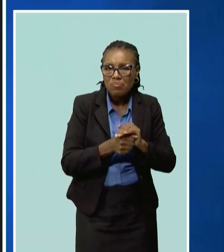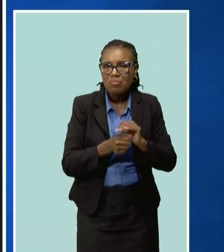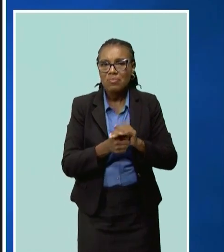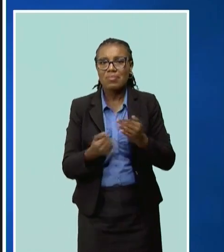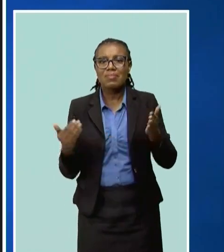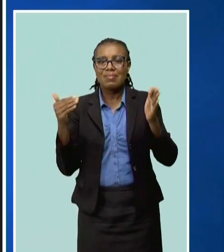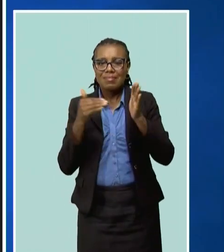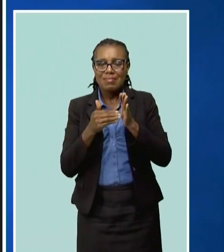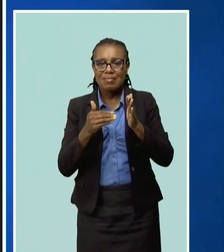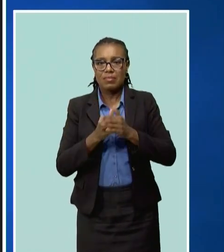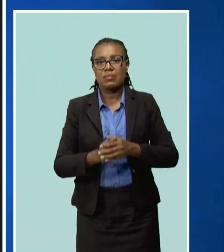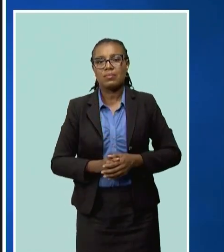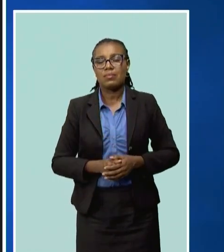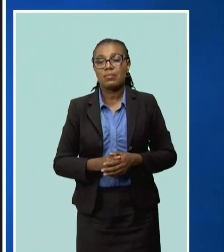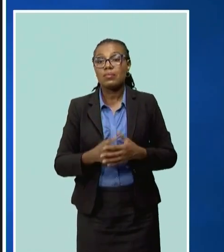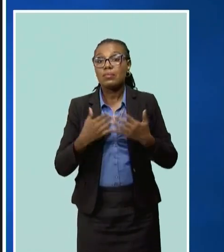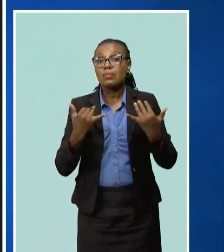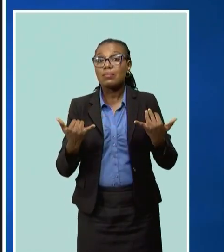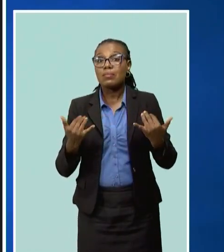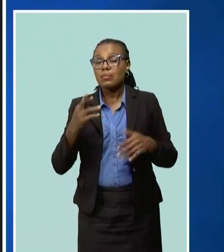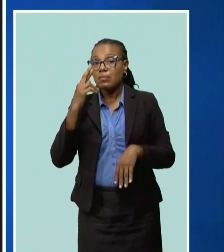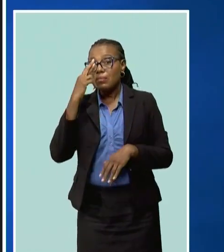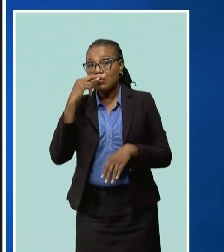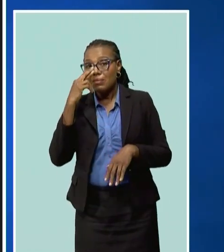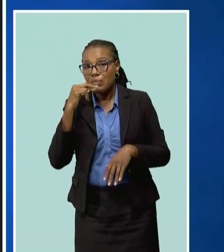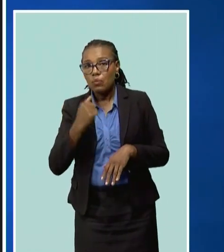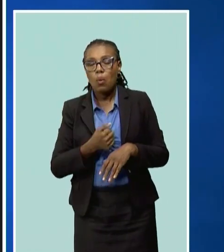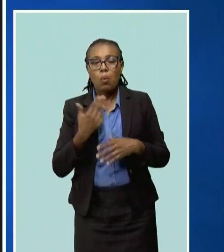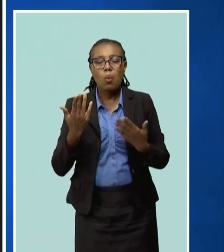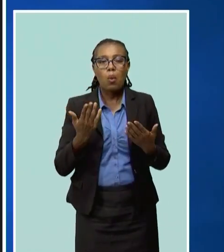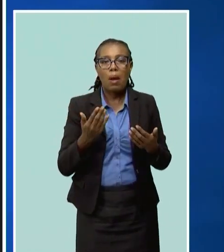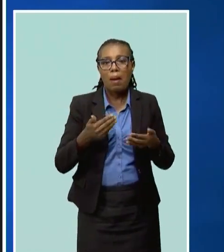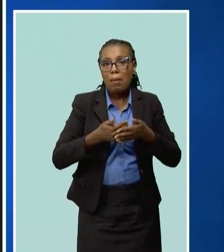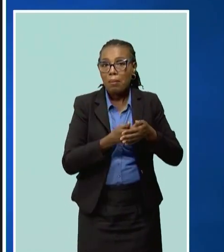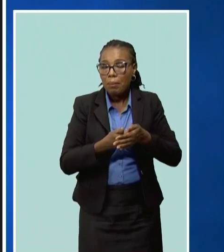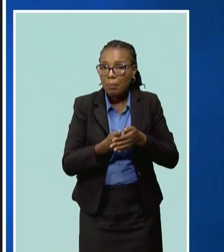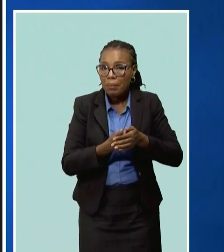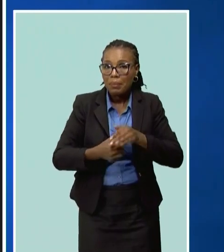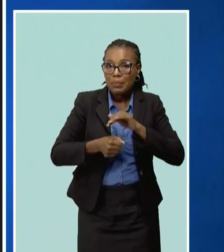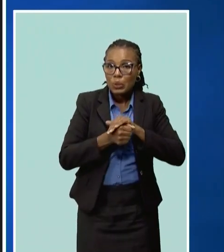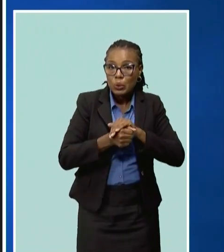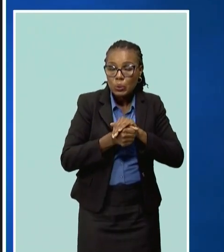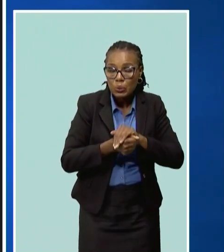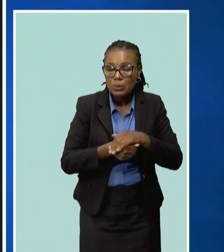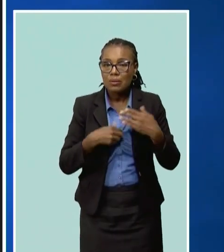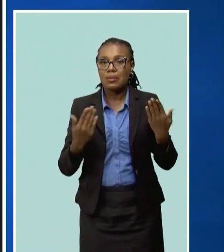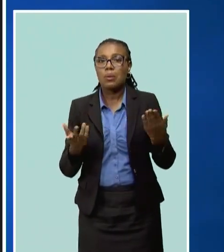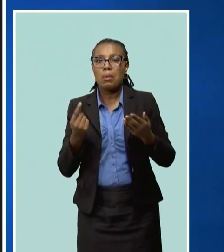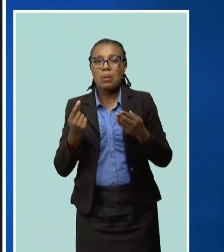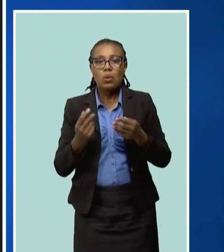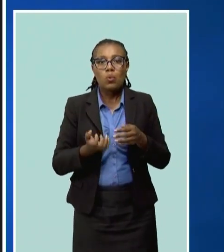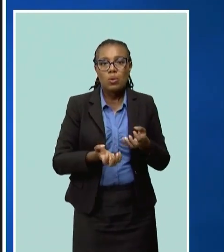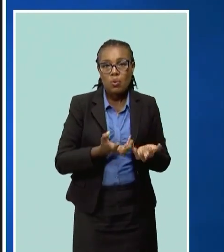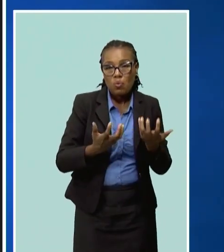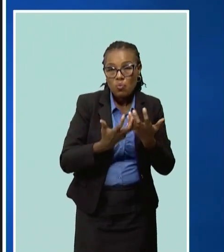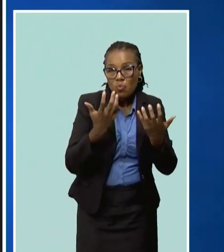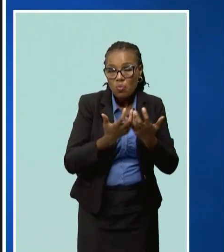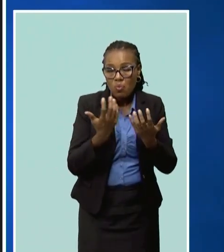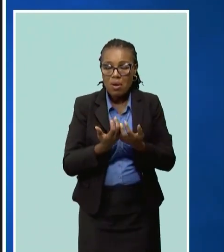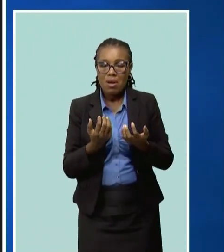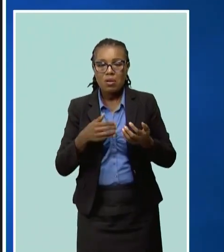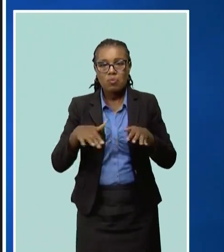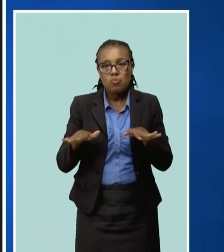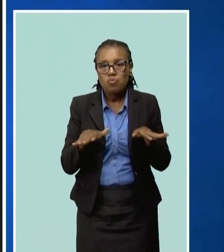our issues with rats were primarily rats attacking hatchlings as they came up. They would maybe go into the grass and the rats would attack